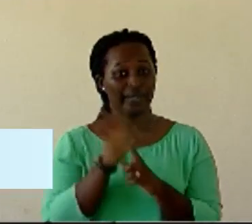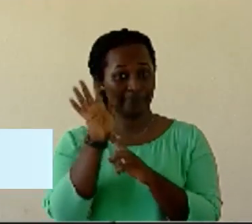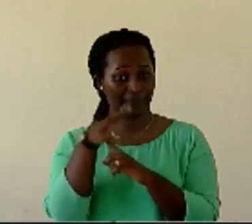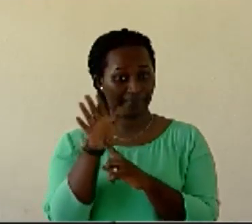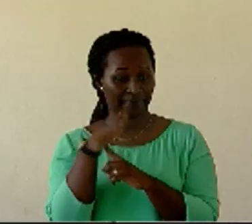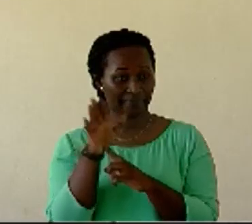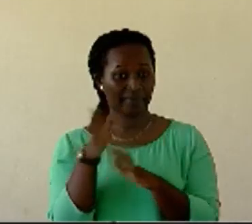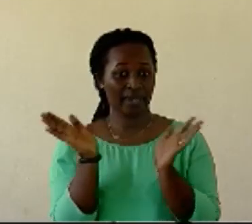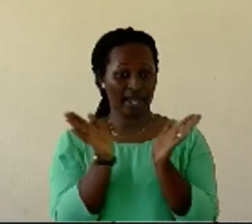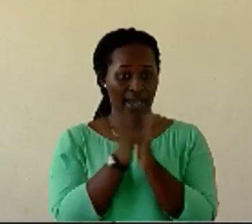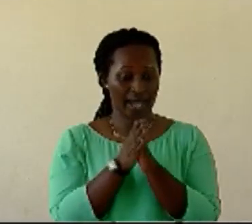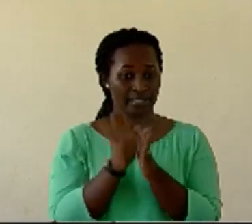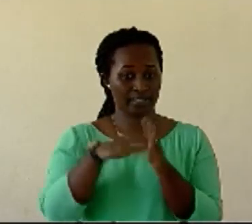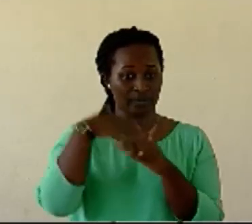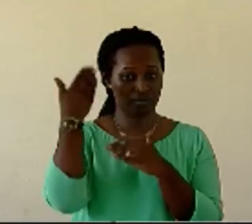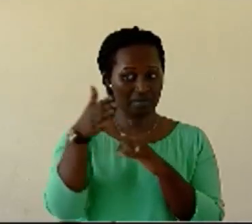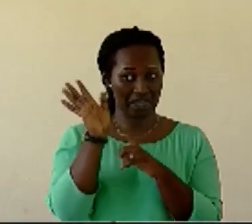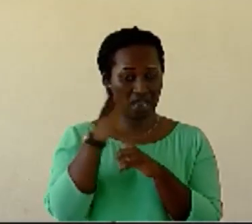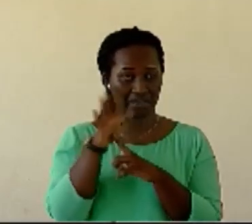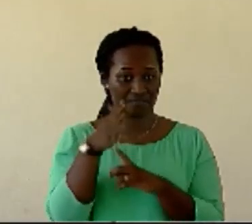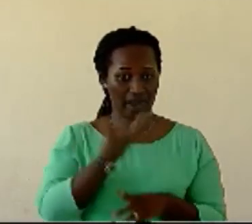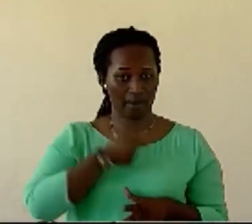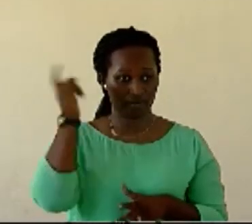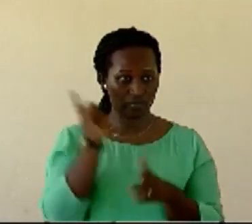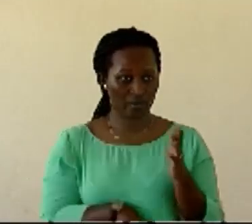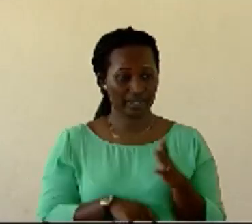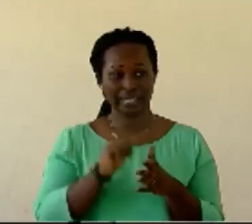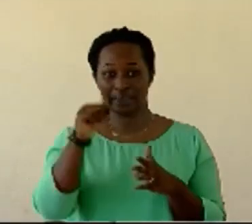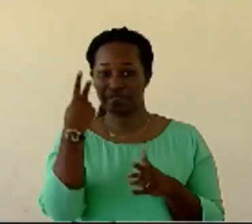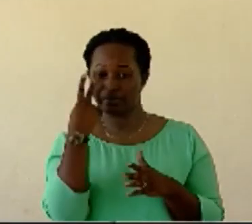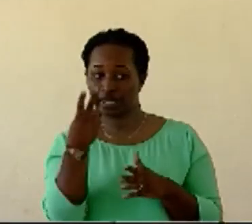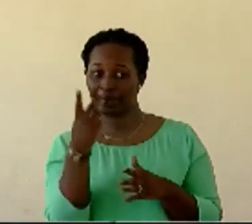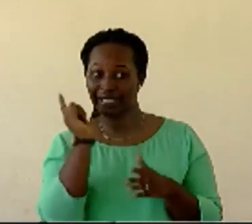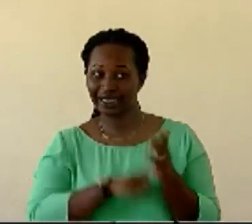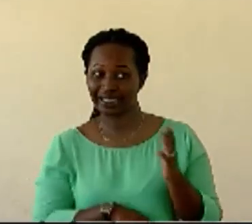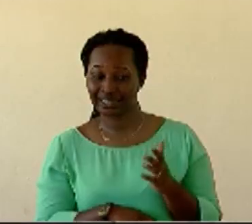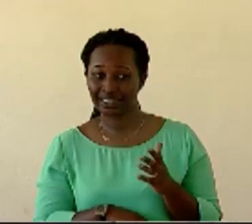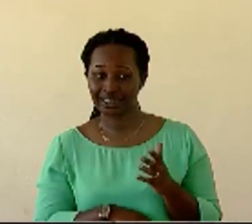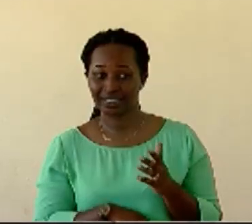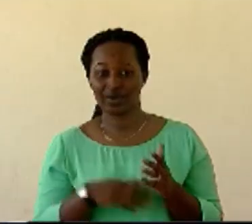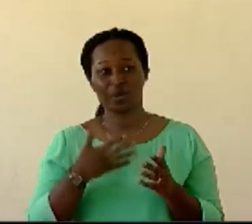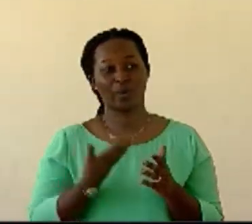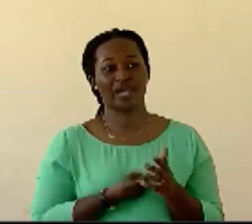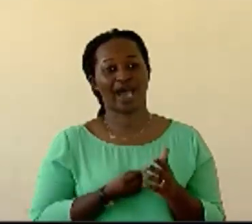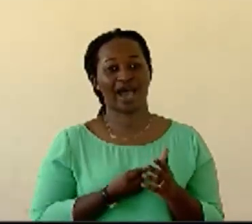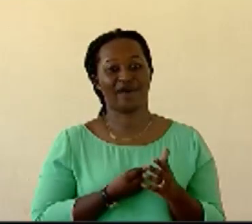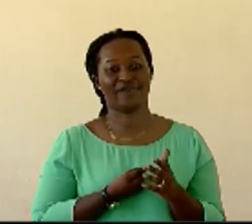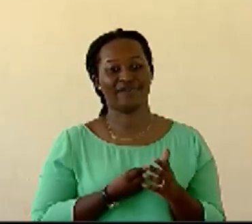Leaves. And then apart from leaves, what else do you see? We have